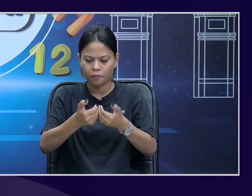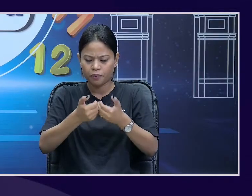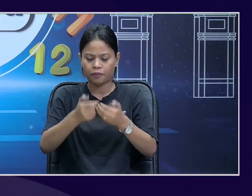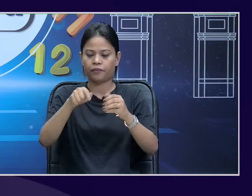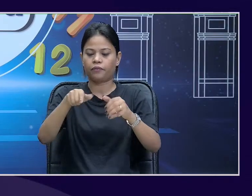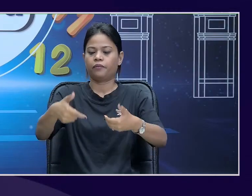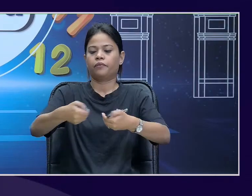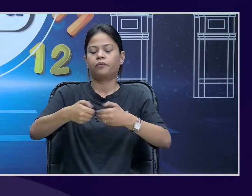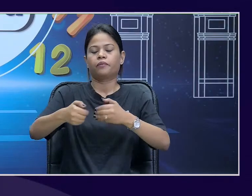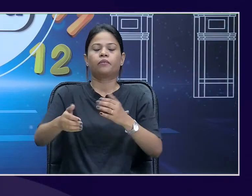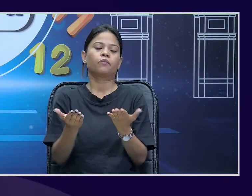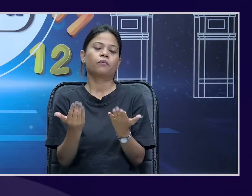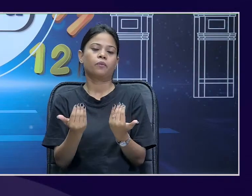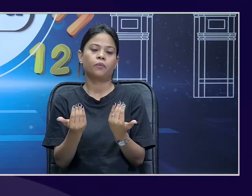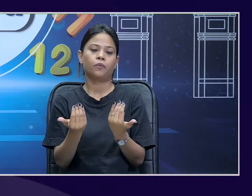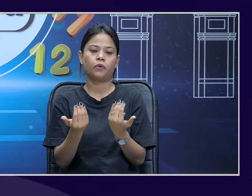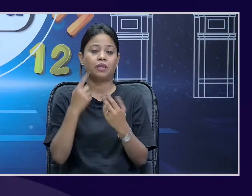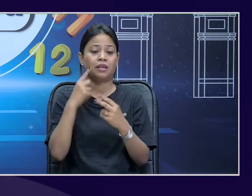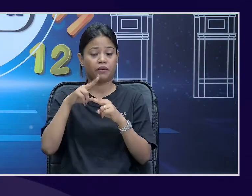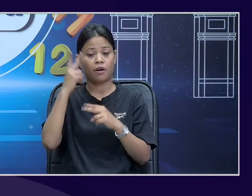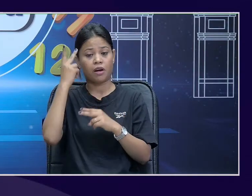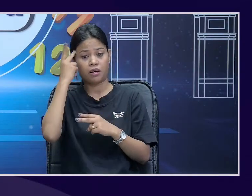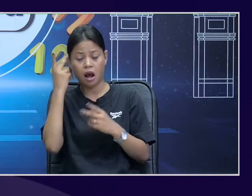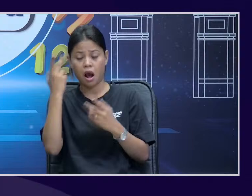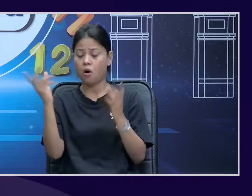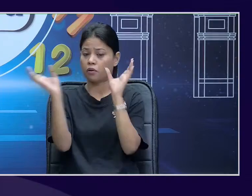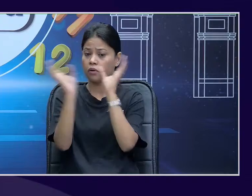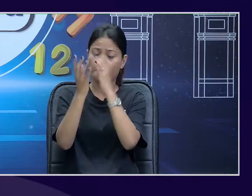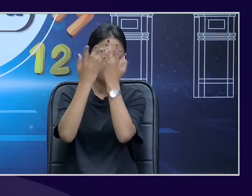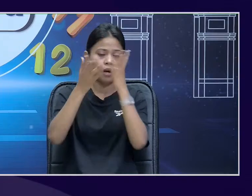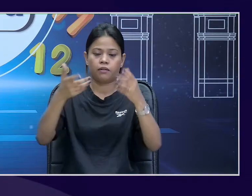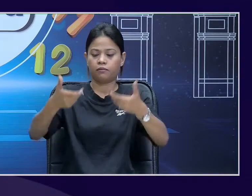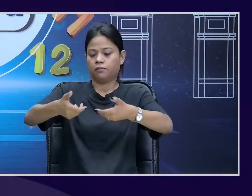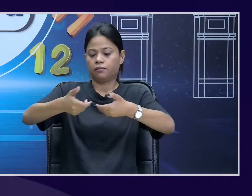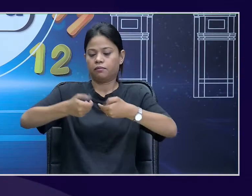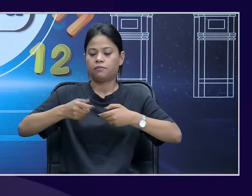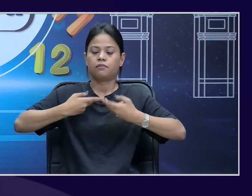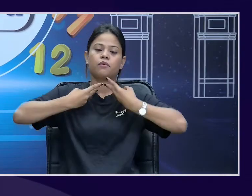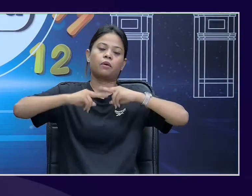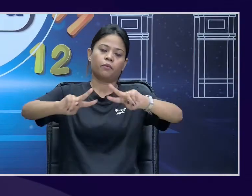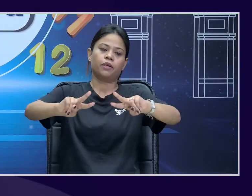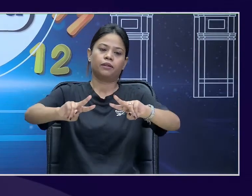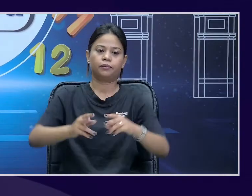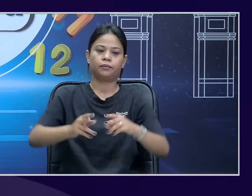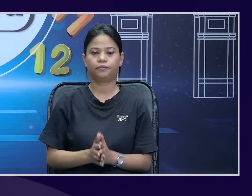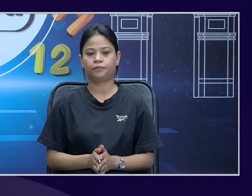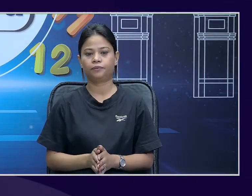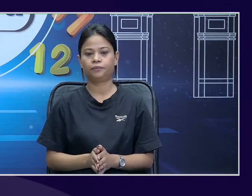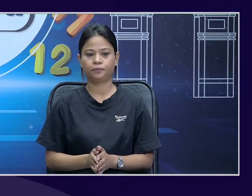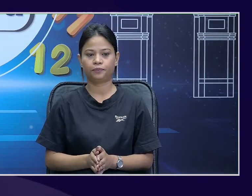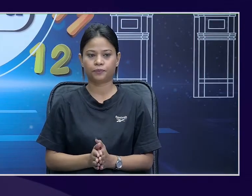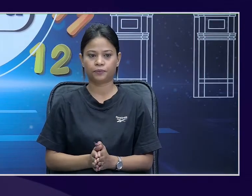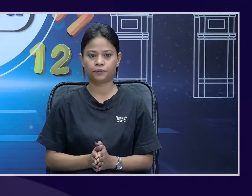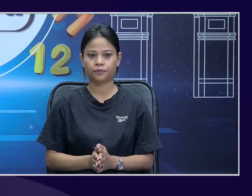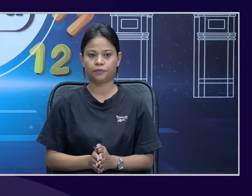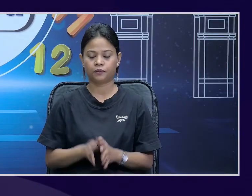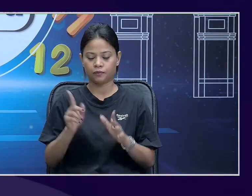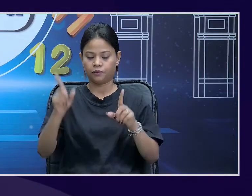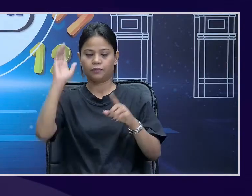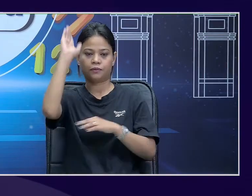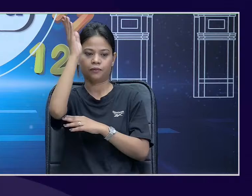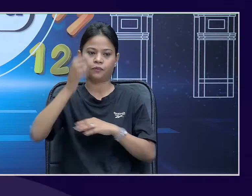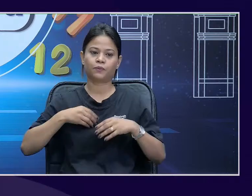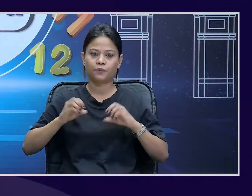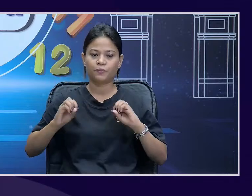expert will be happy to answer all your queries and doubts. If you want to share your experience, feel free to connect to us. So ma'am, let's begin this